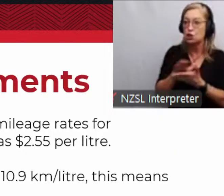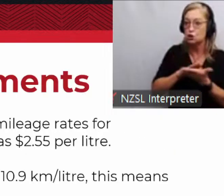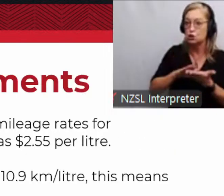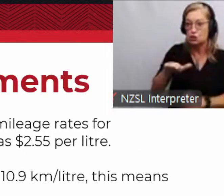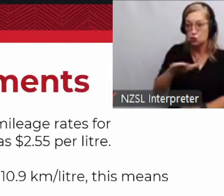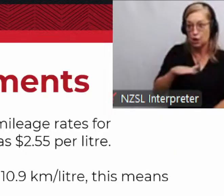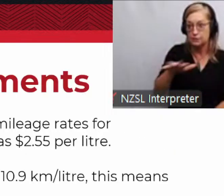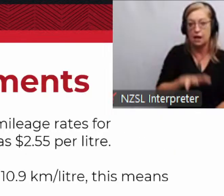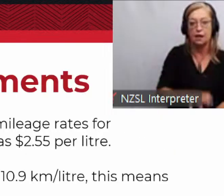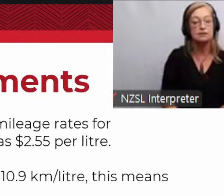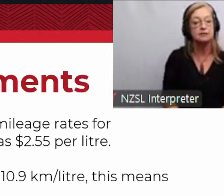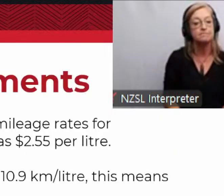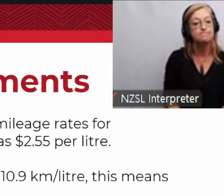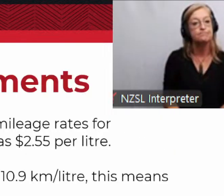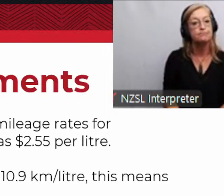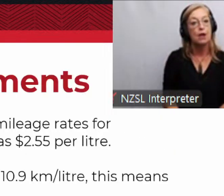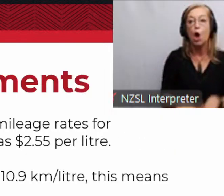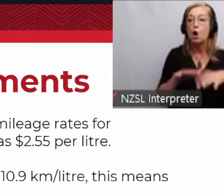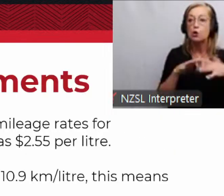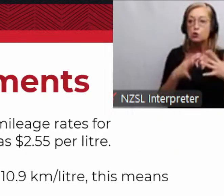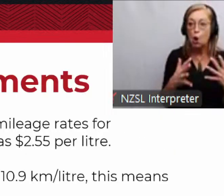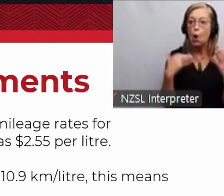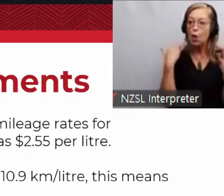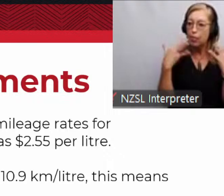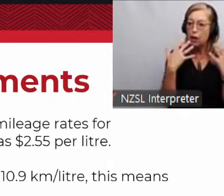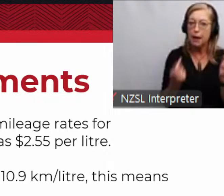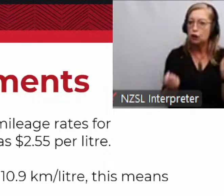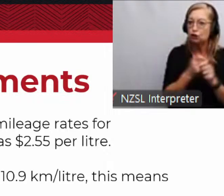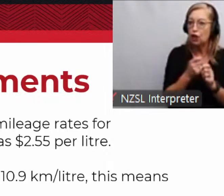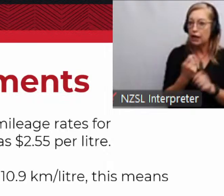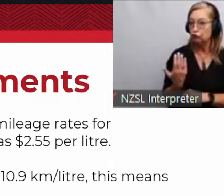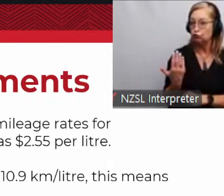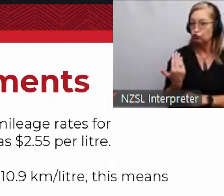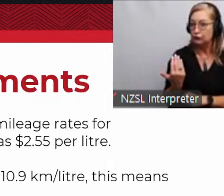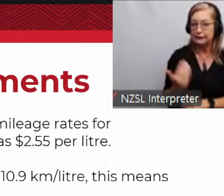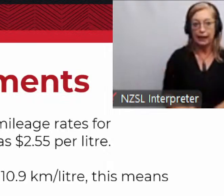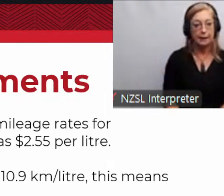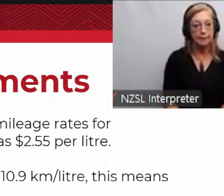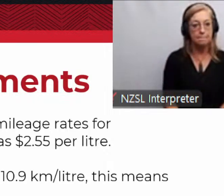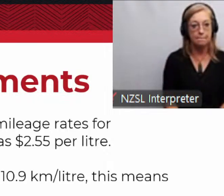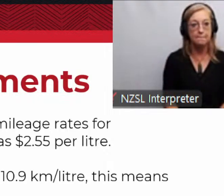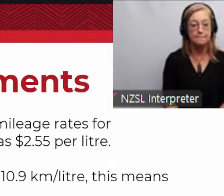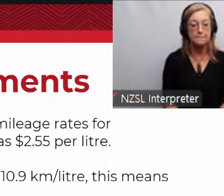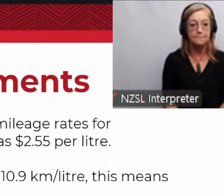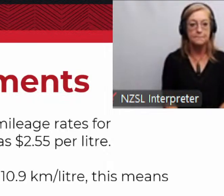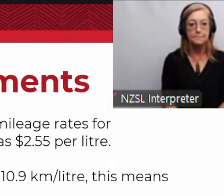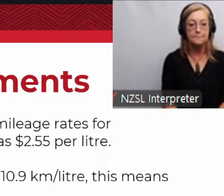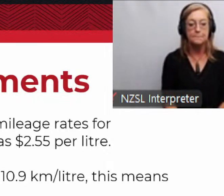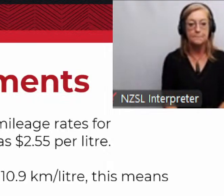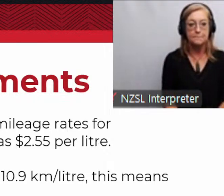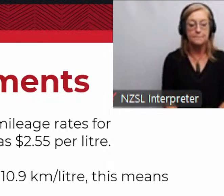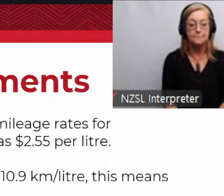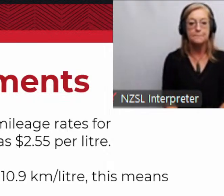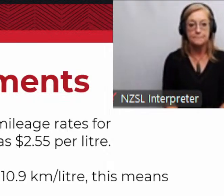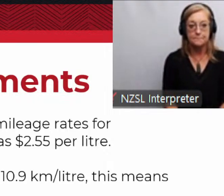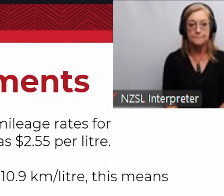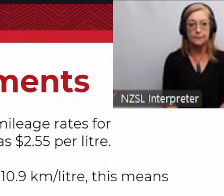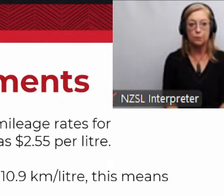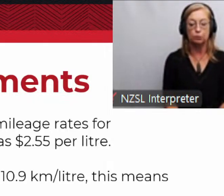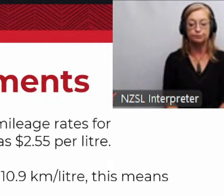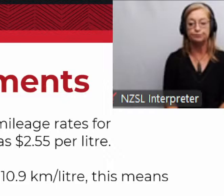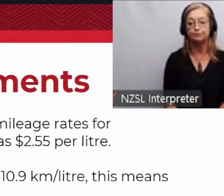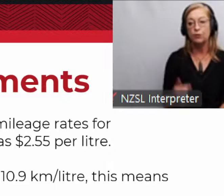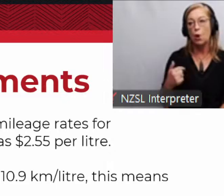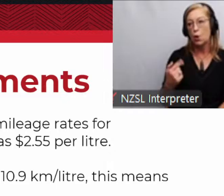So if we think about what's changed recently, and we've just used,